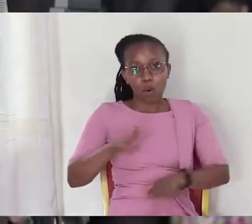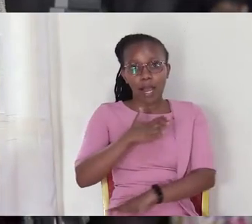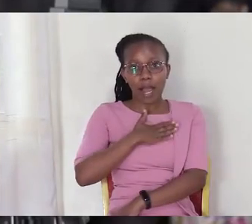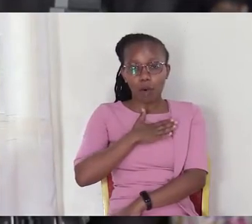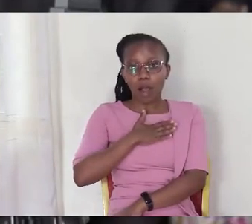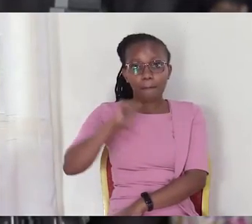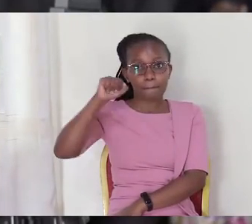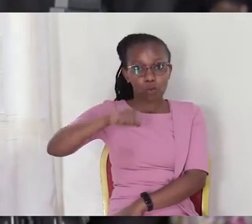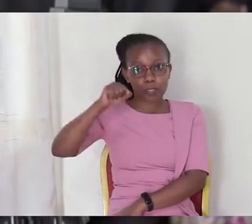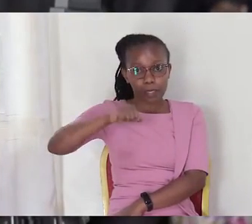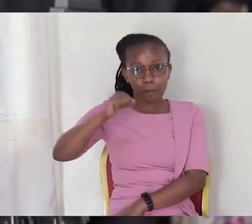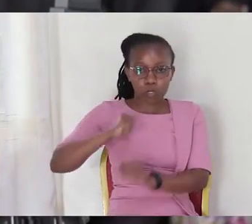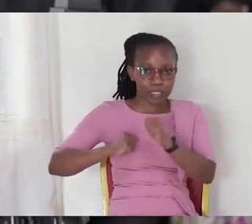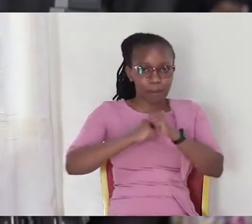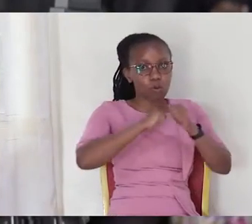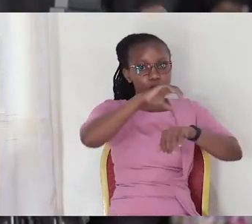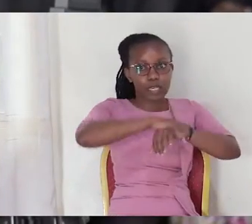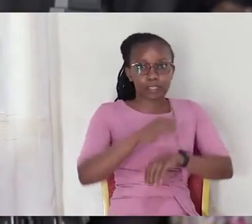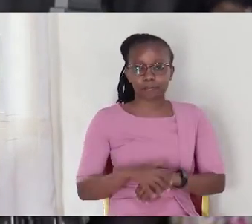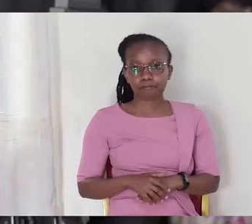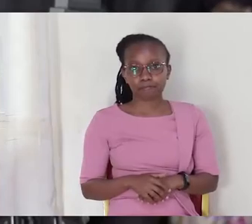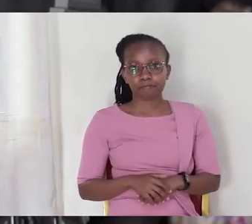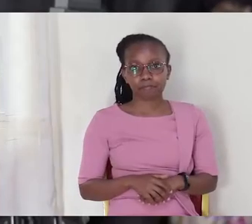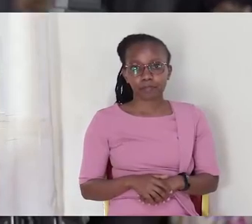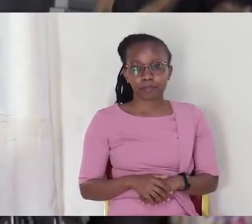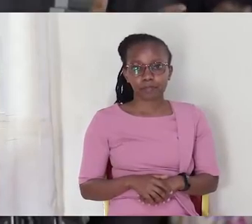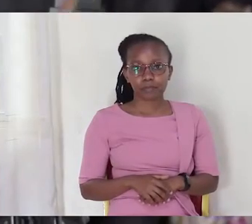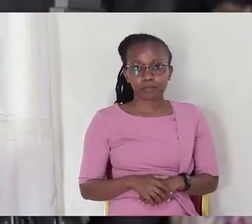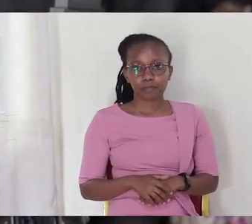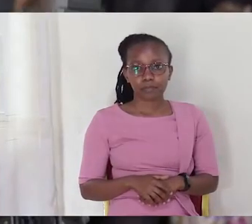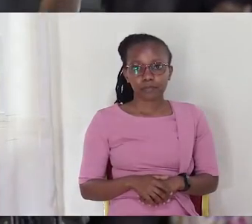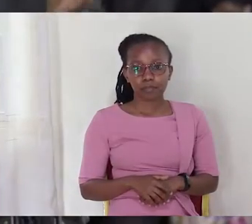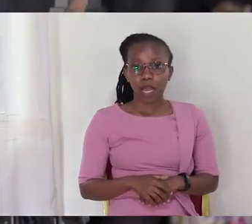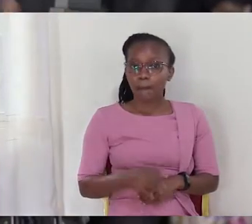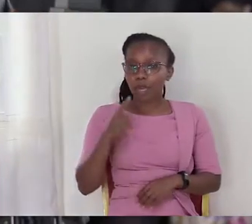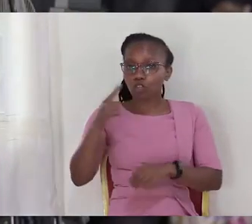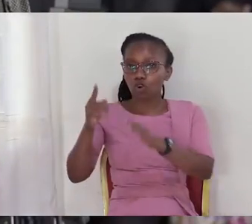can be able to get support. I know, Jada, I was speaking to another lady who told me